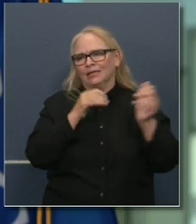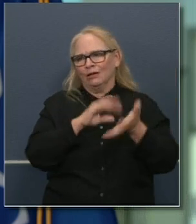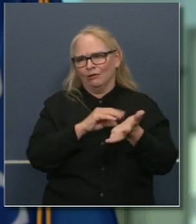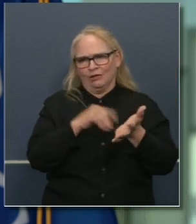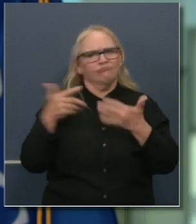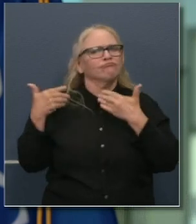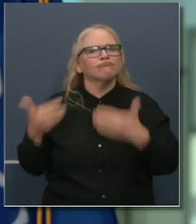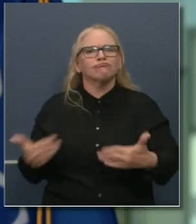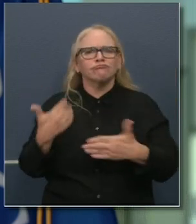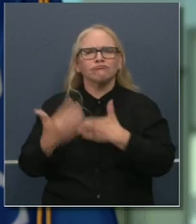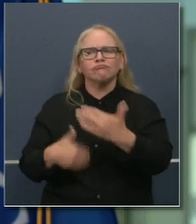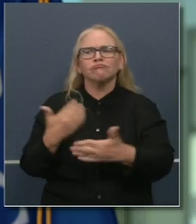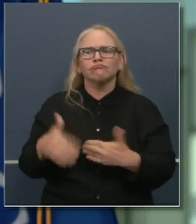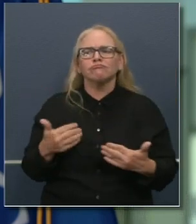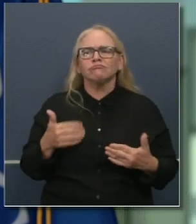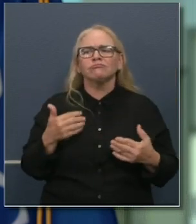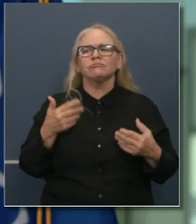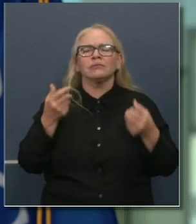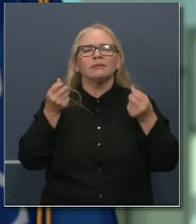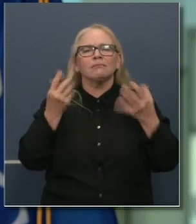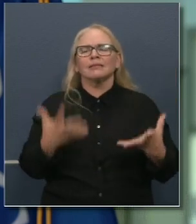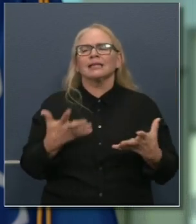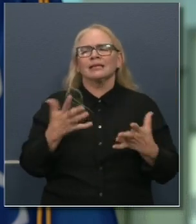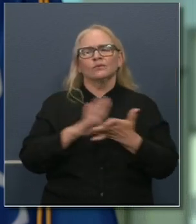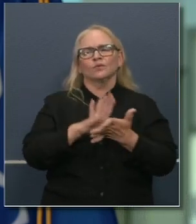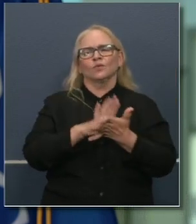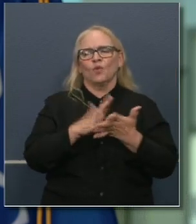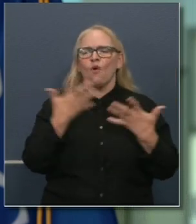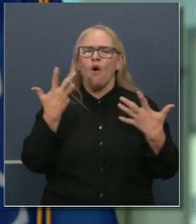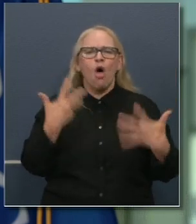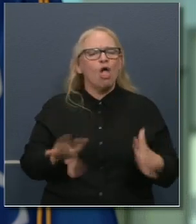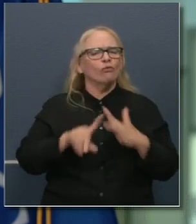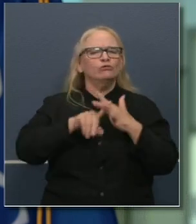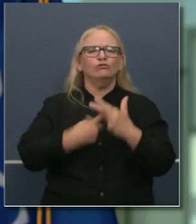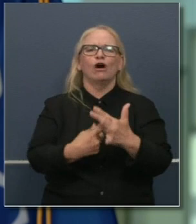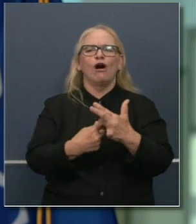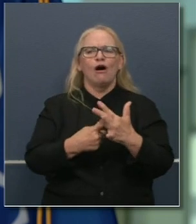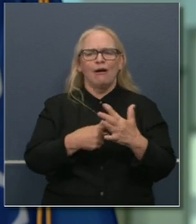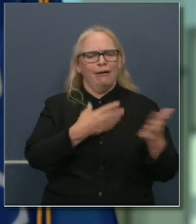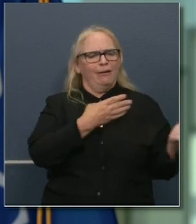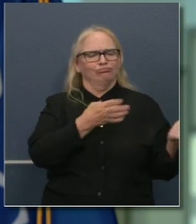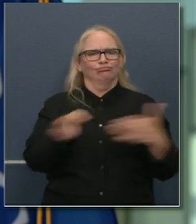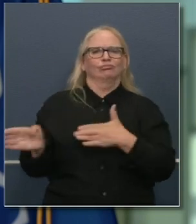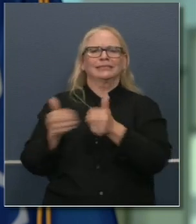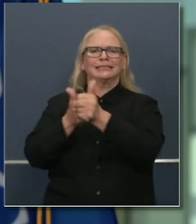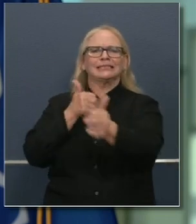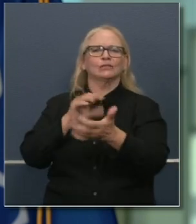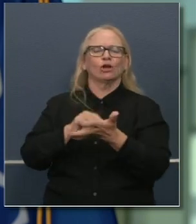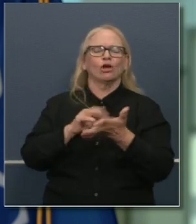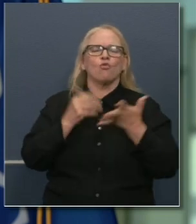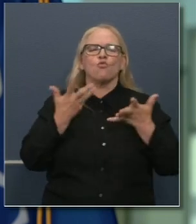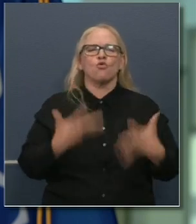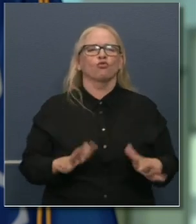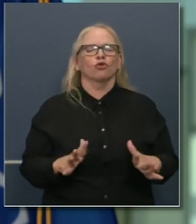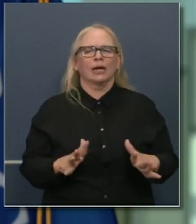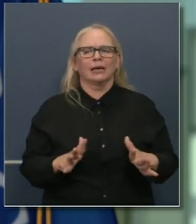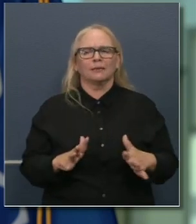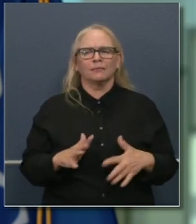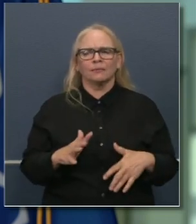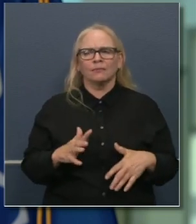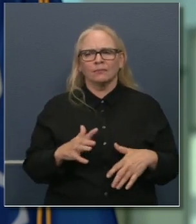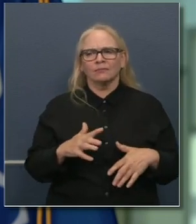of districts that already are moving down this path. And so from that